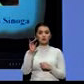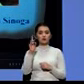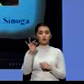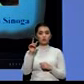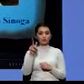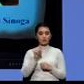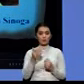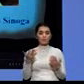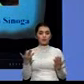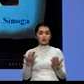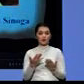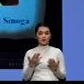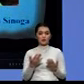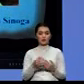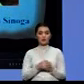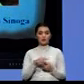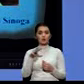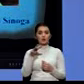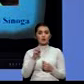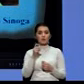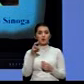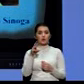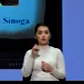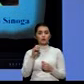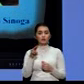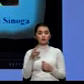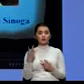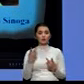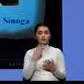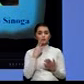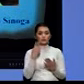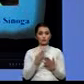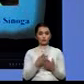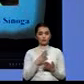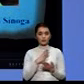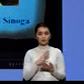Sinoga. Demak, Sultan Mahmudning nigohi kimga tushibdi?